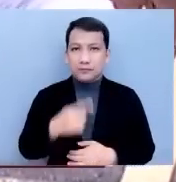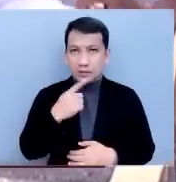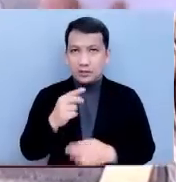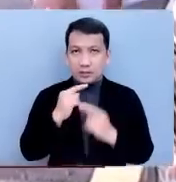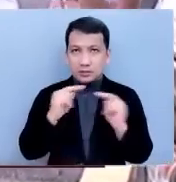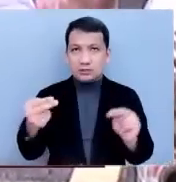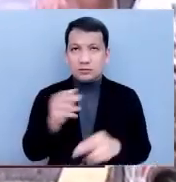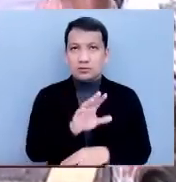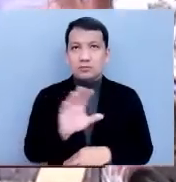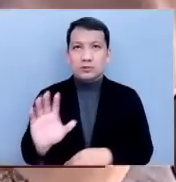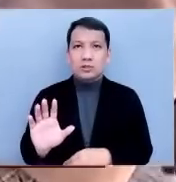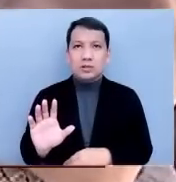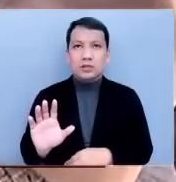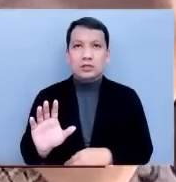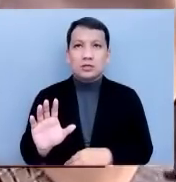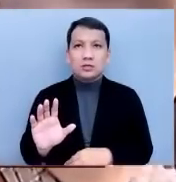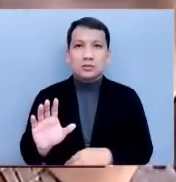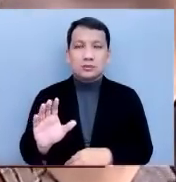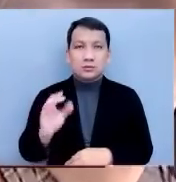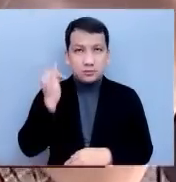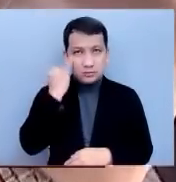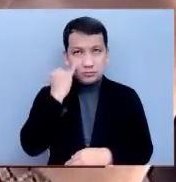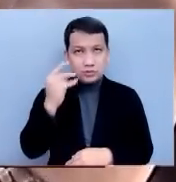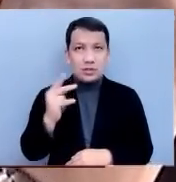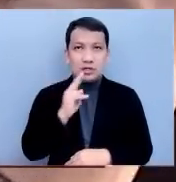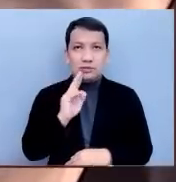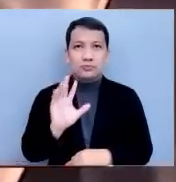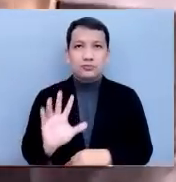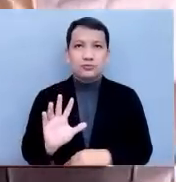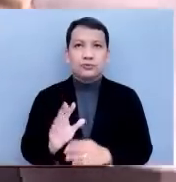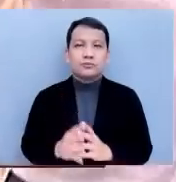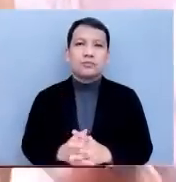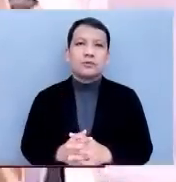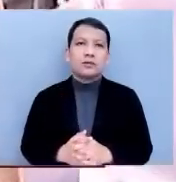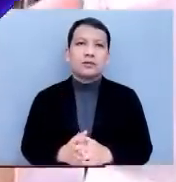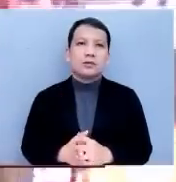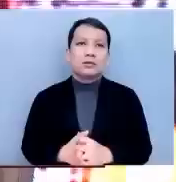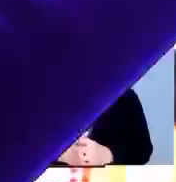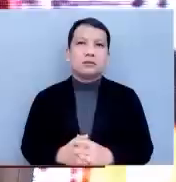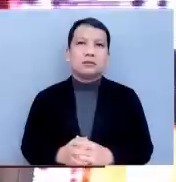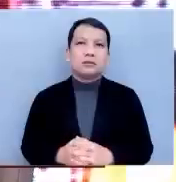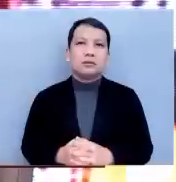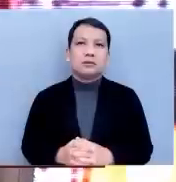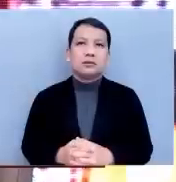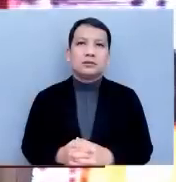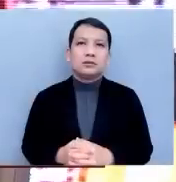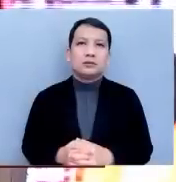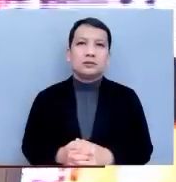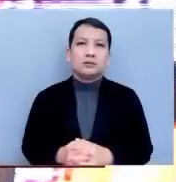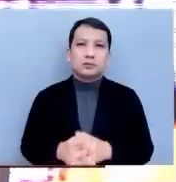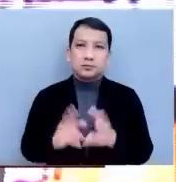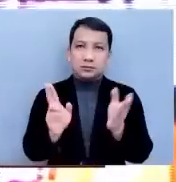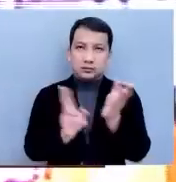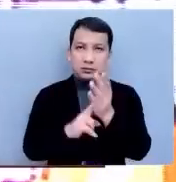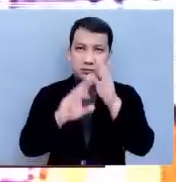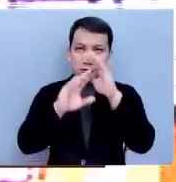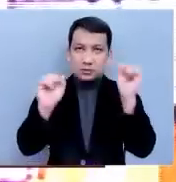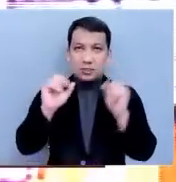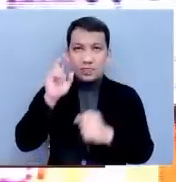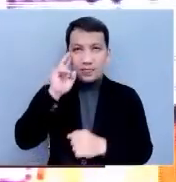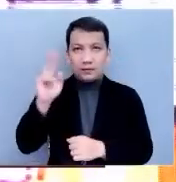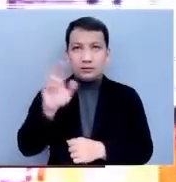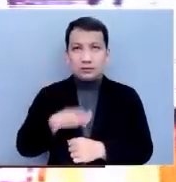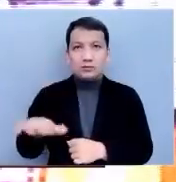Nagbabalita mula sa frontline, Justine Punsalang, News 5. Pipirma daw agad ni Pangulong Bongbong Marcos